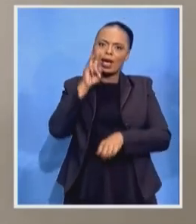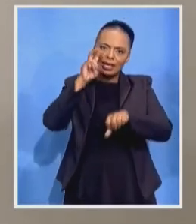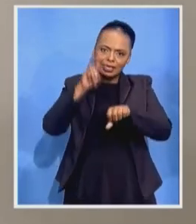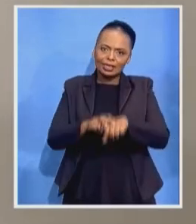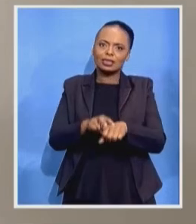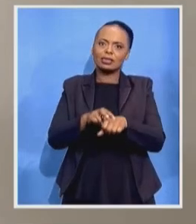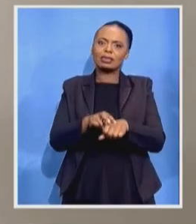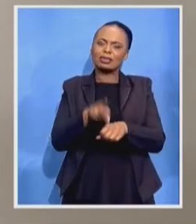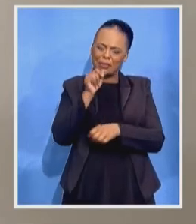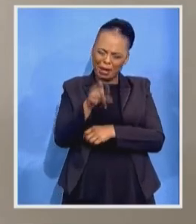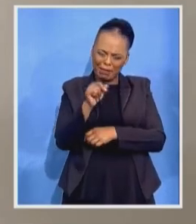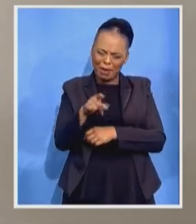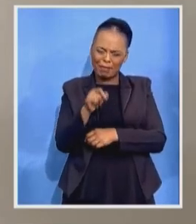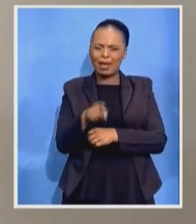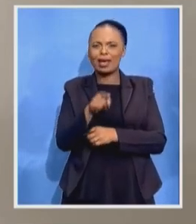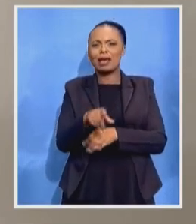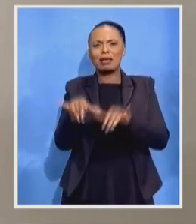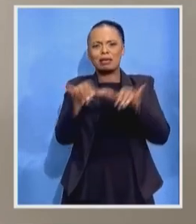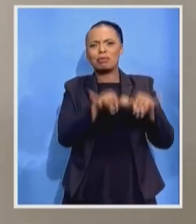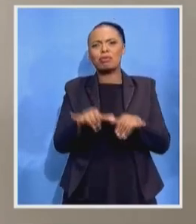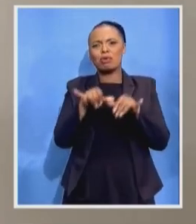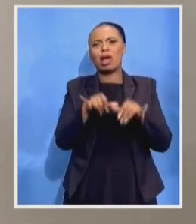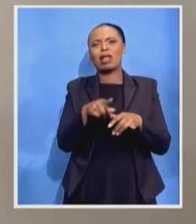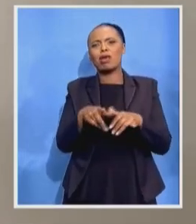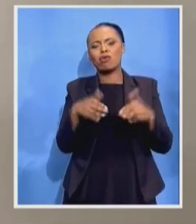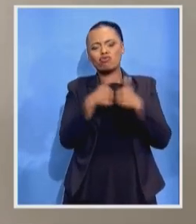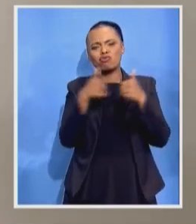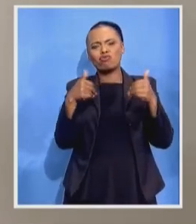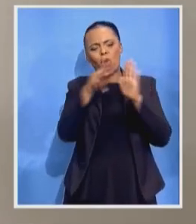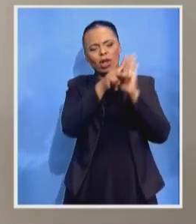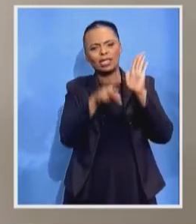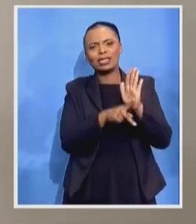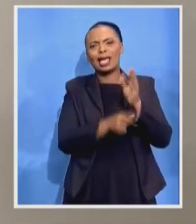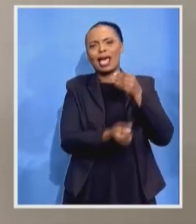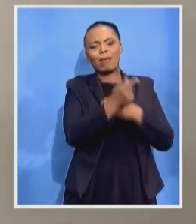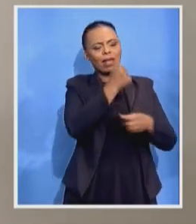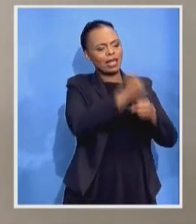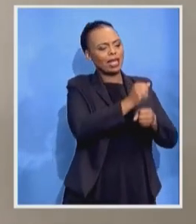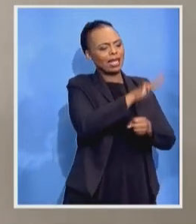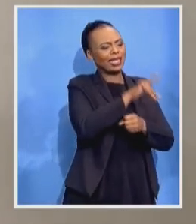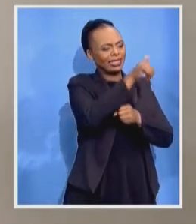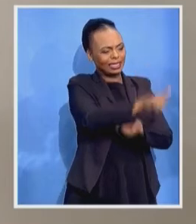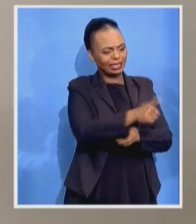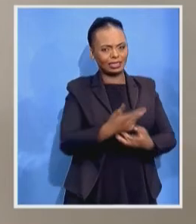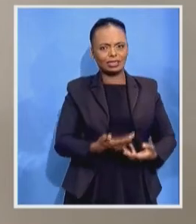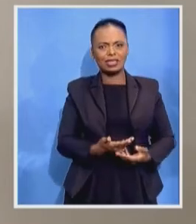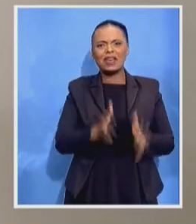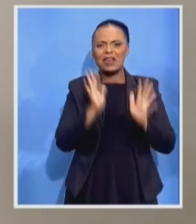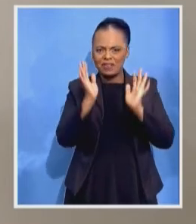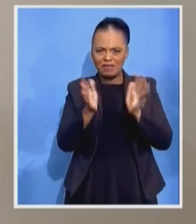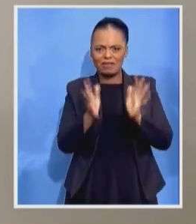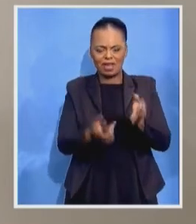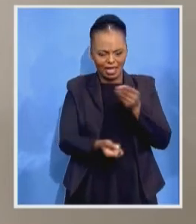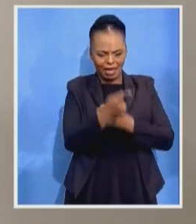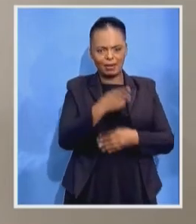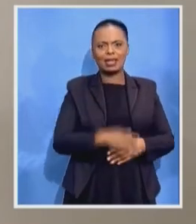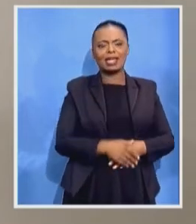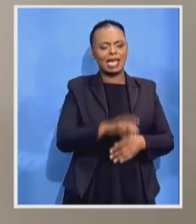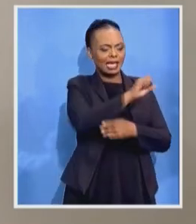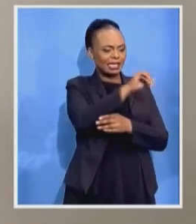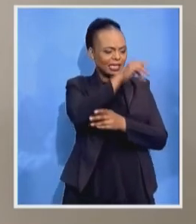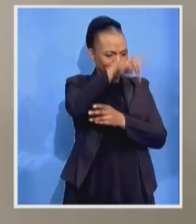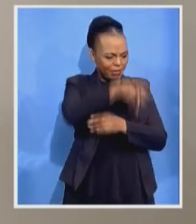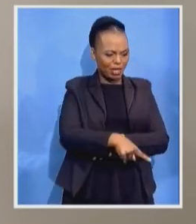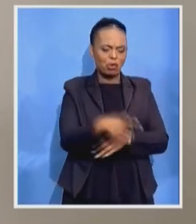in 1996 and an austerity agenda. It is the SACP's considered view, as articulated by